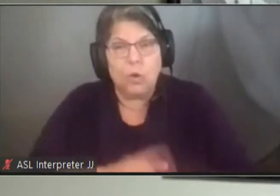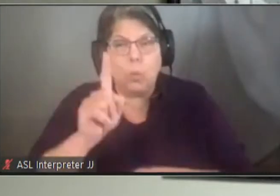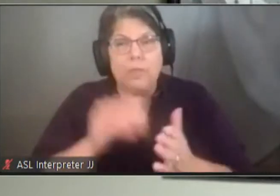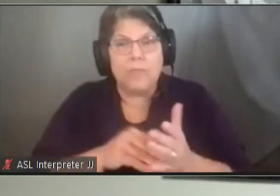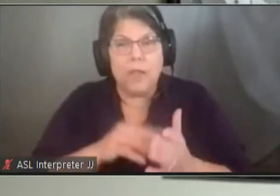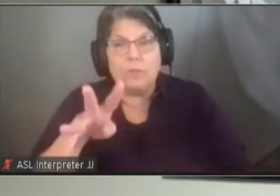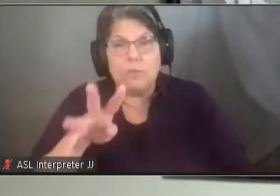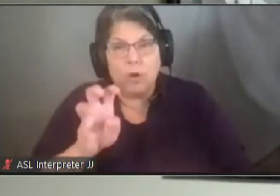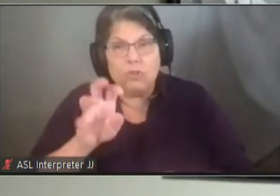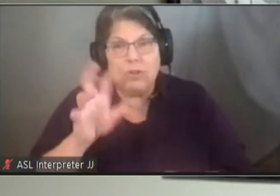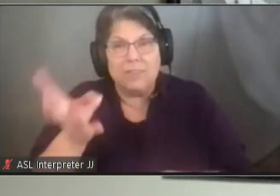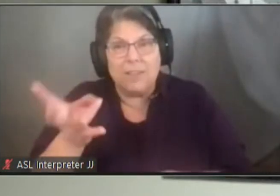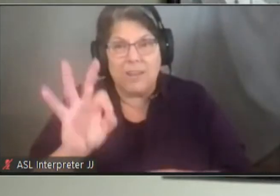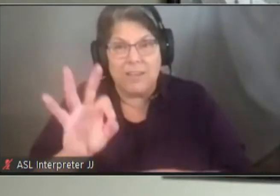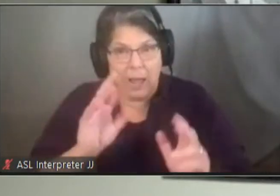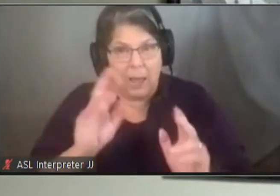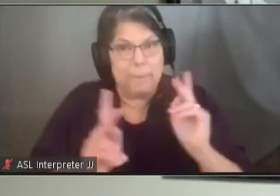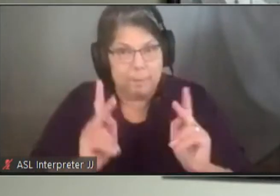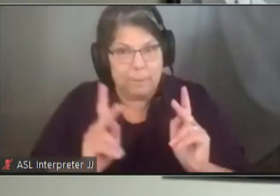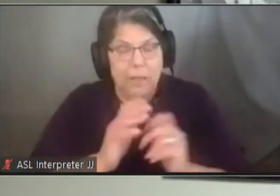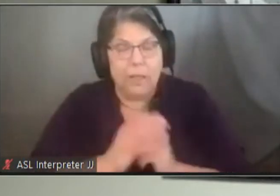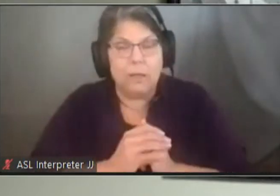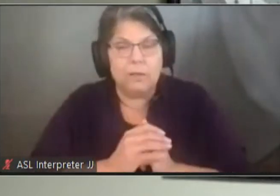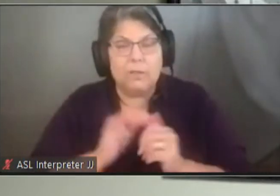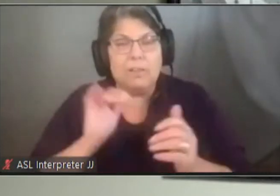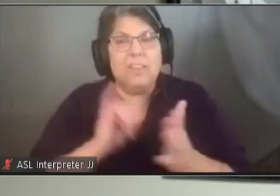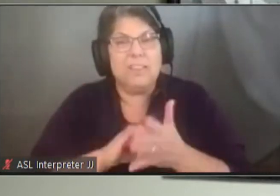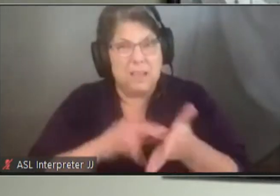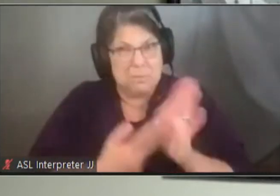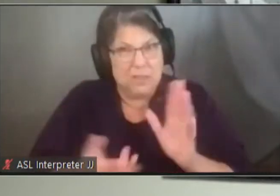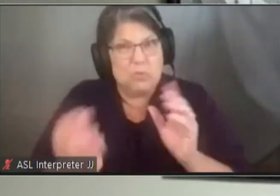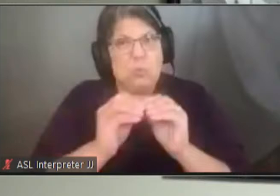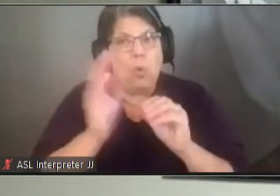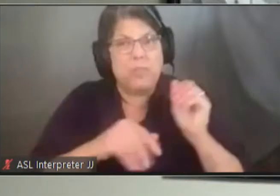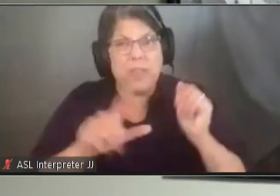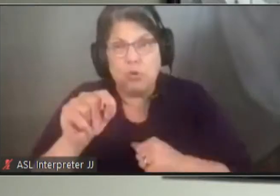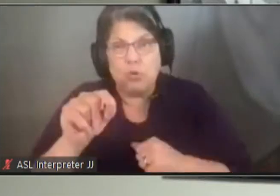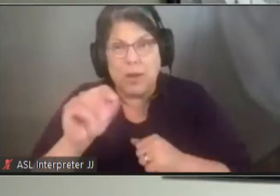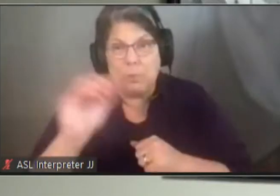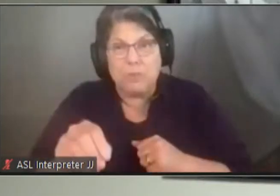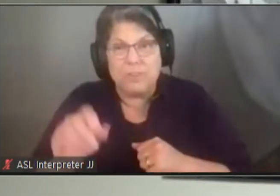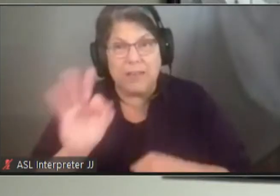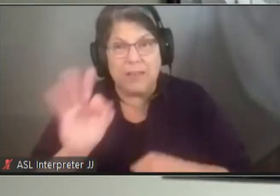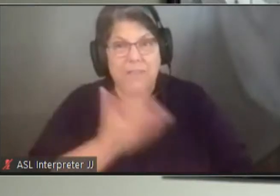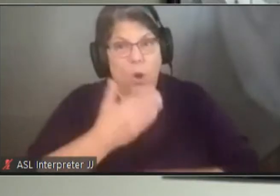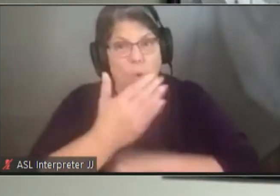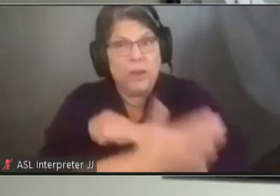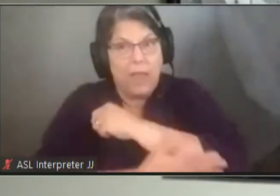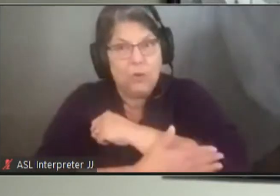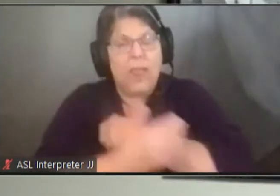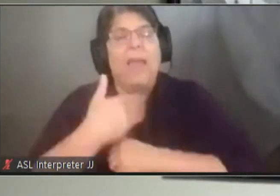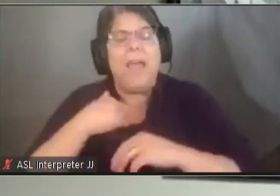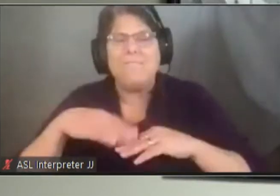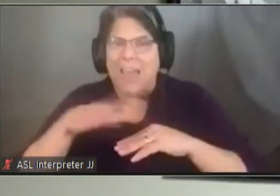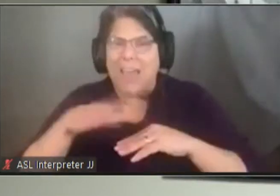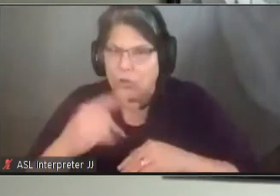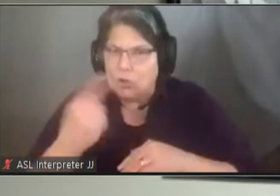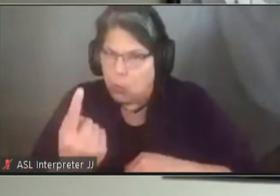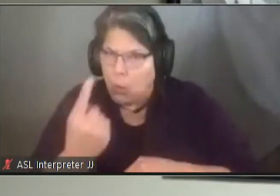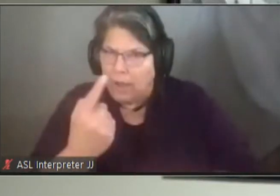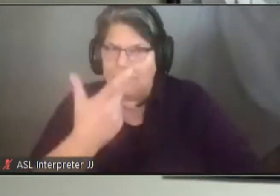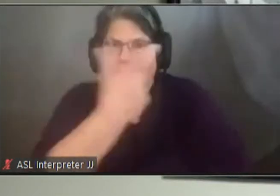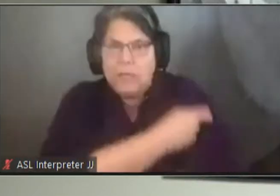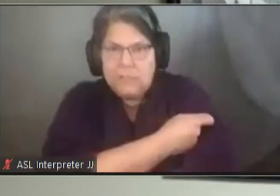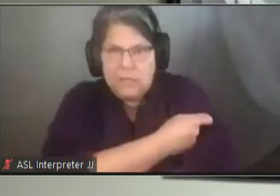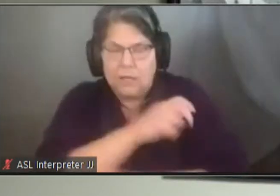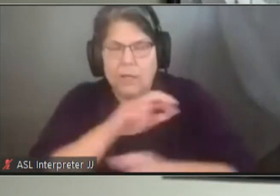14,479 individuals. This represents over 20% of our county has had at least one vaccine, leading